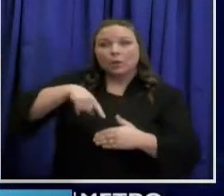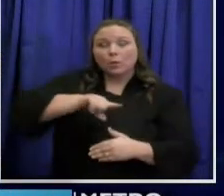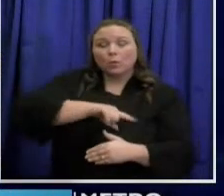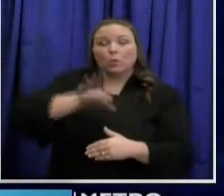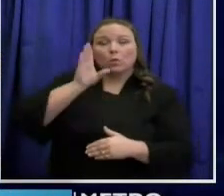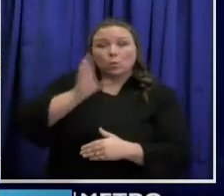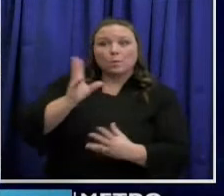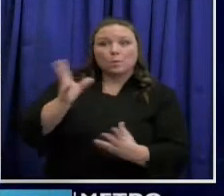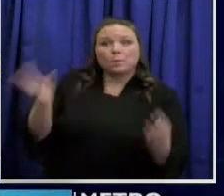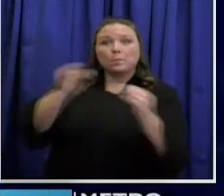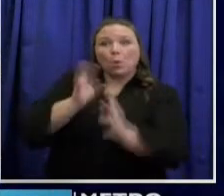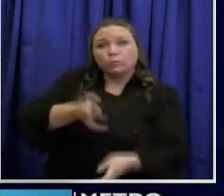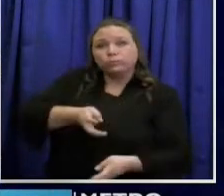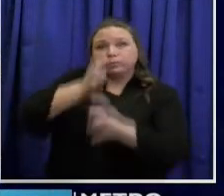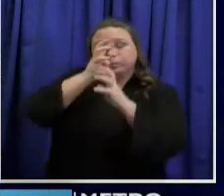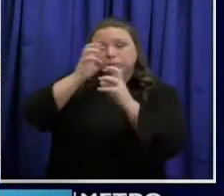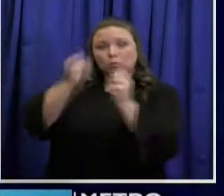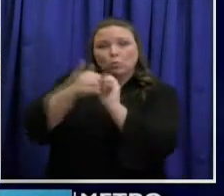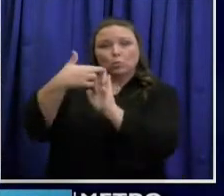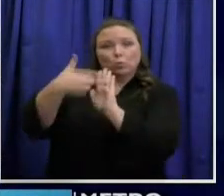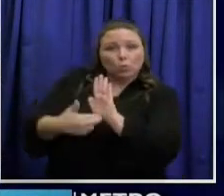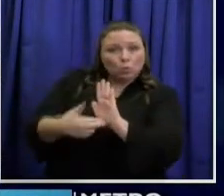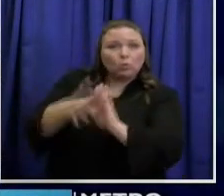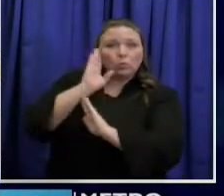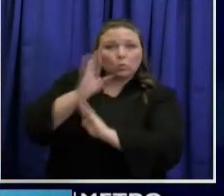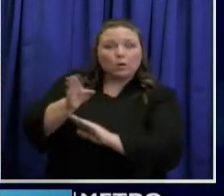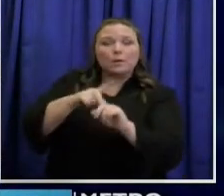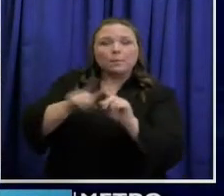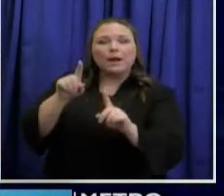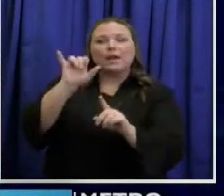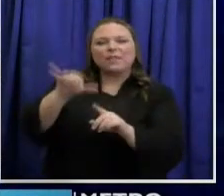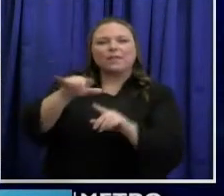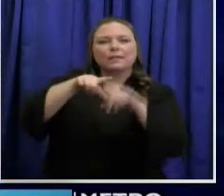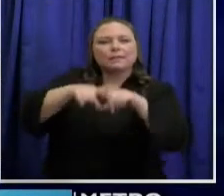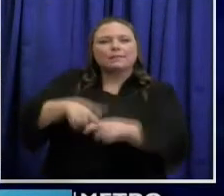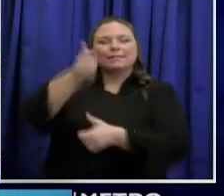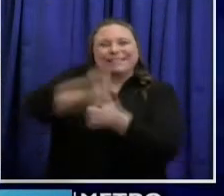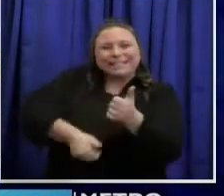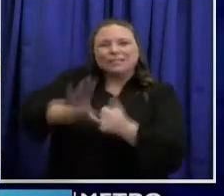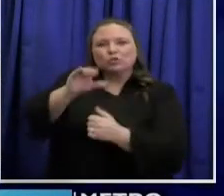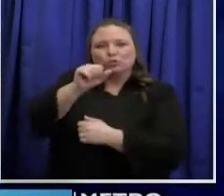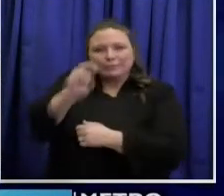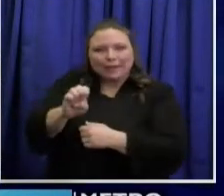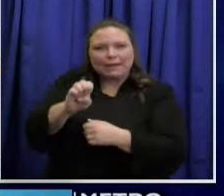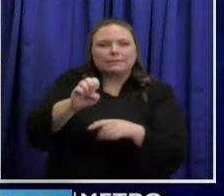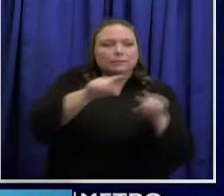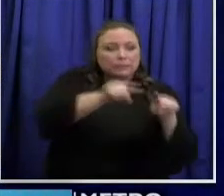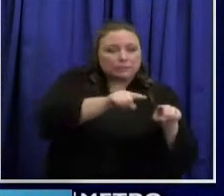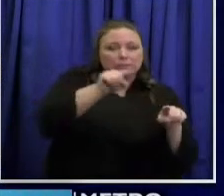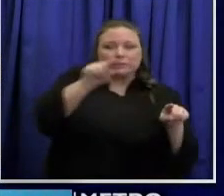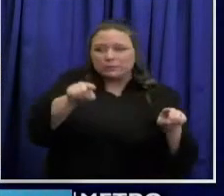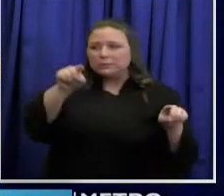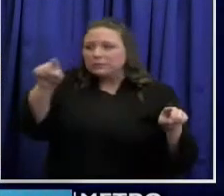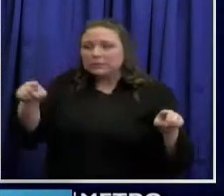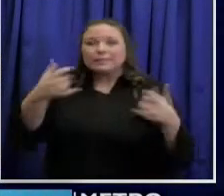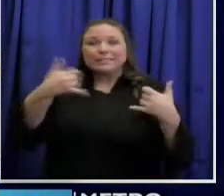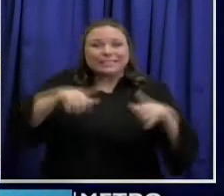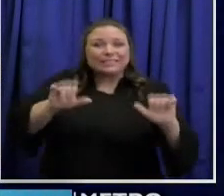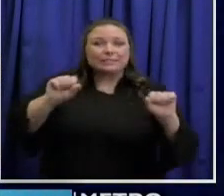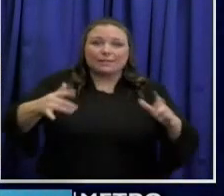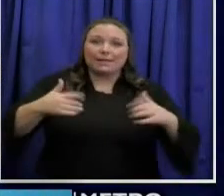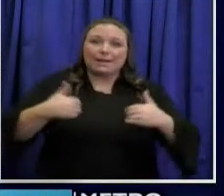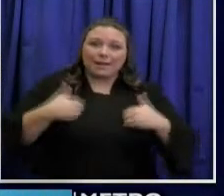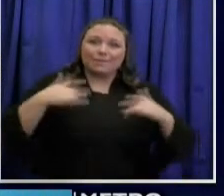are going to be more strict in our criteria, but it's going to be on a case-by-case basis. So we can still have these